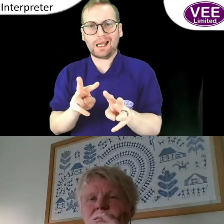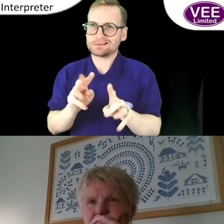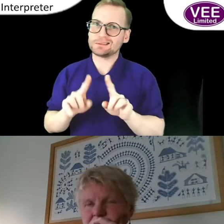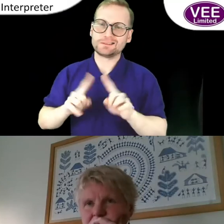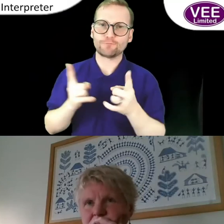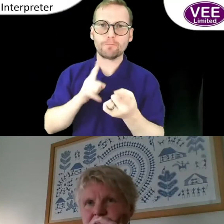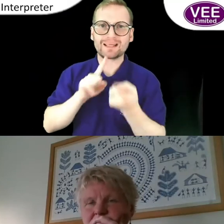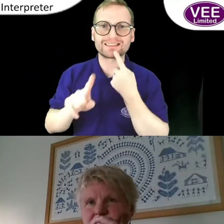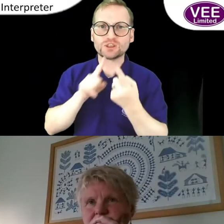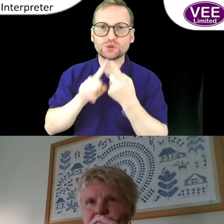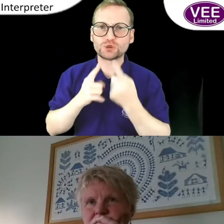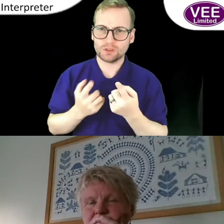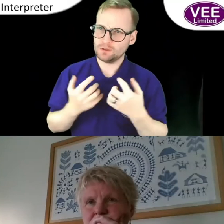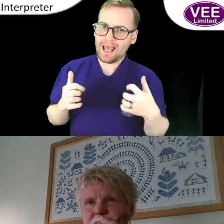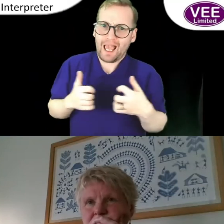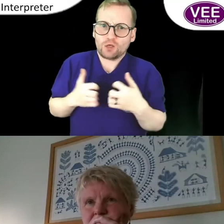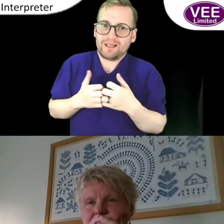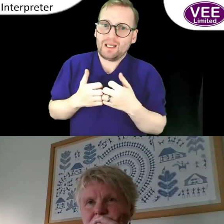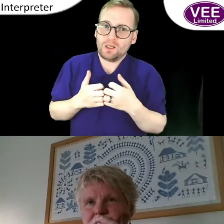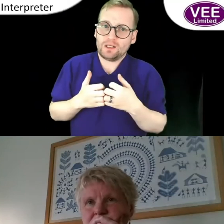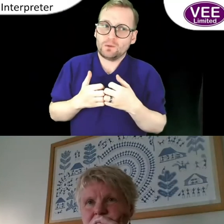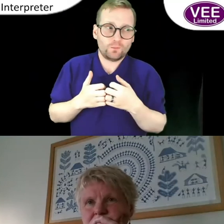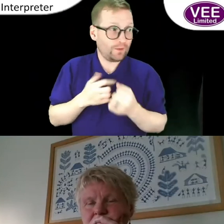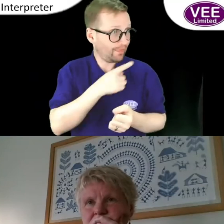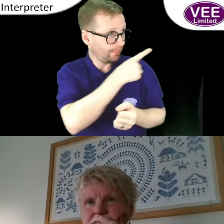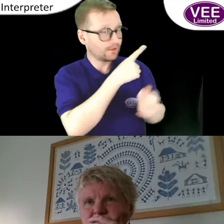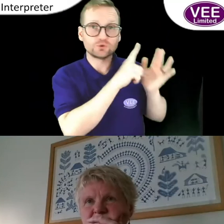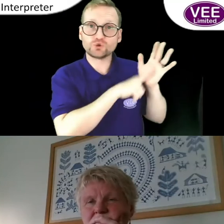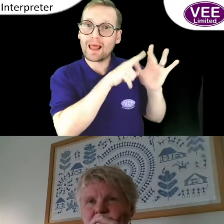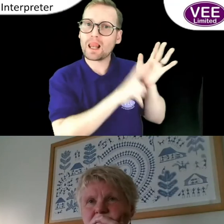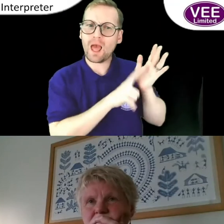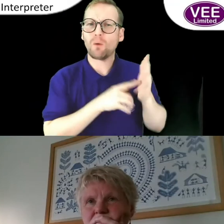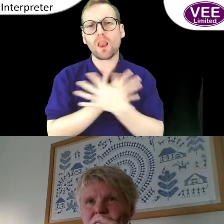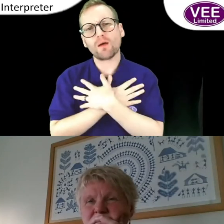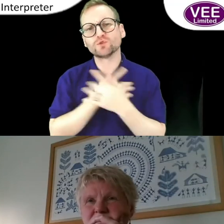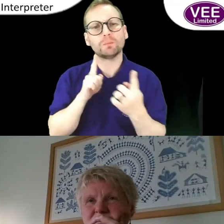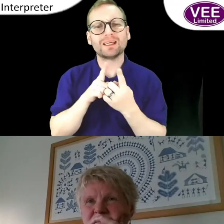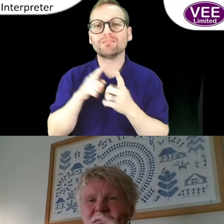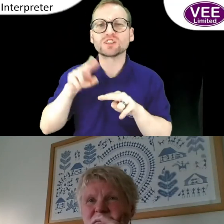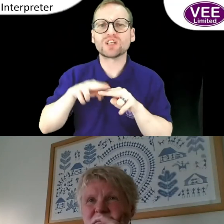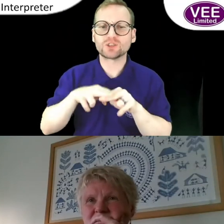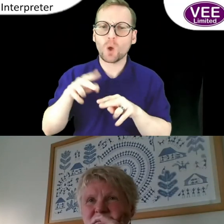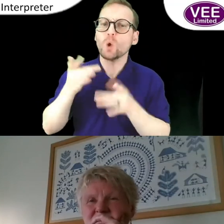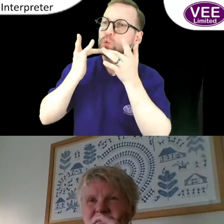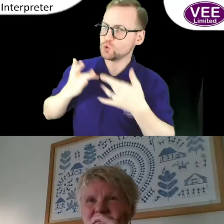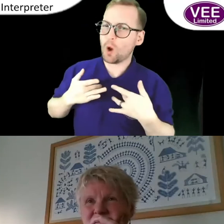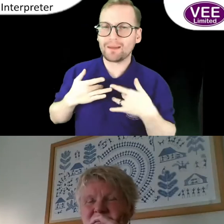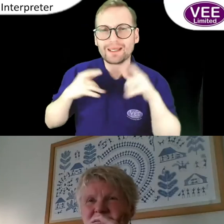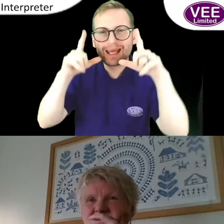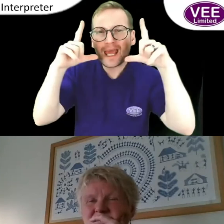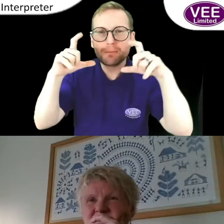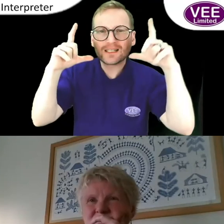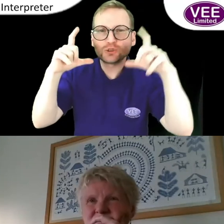are sending. And I really agree with you. That is, I really would love to meet. I mean, I remember you showed me some images of